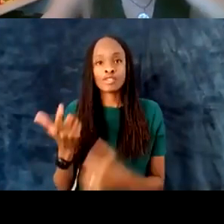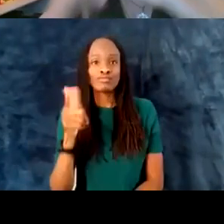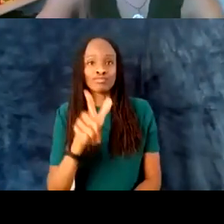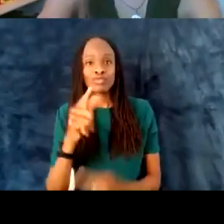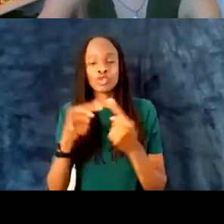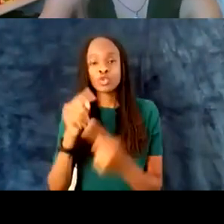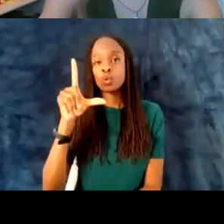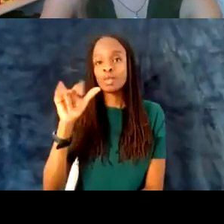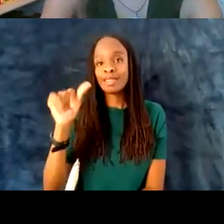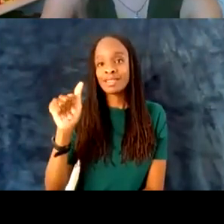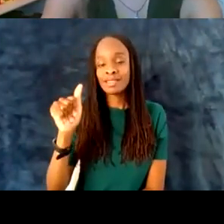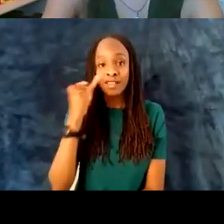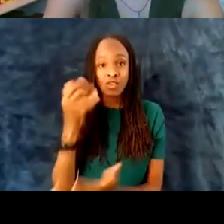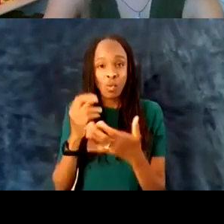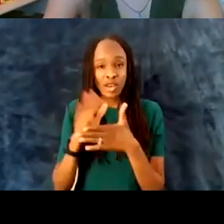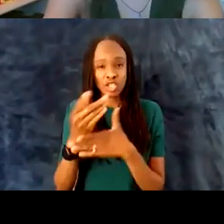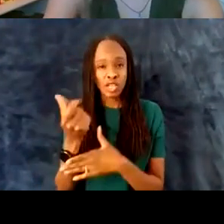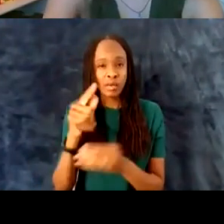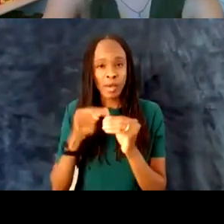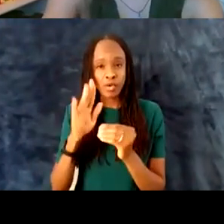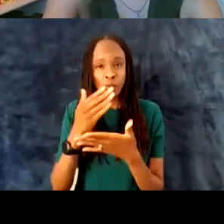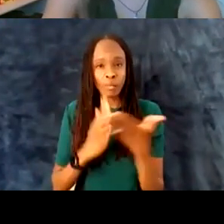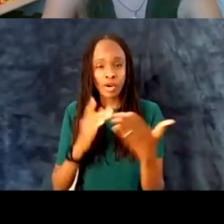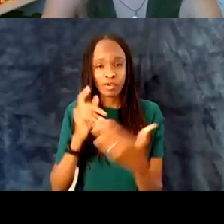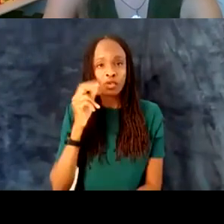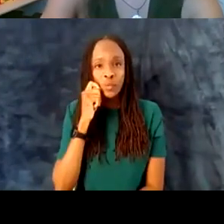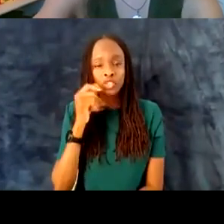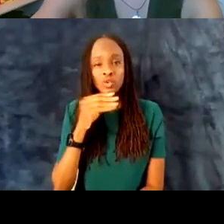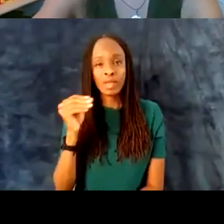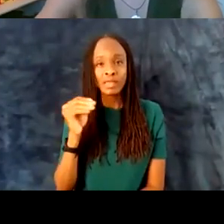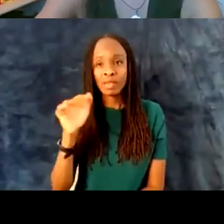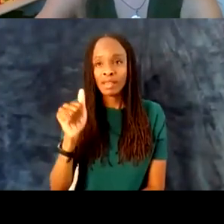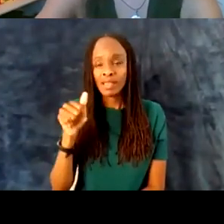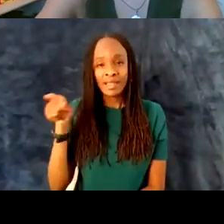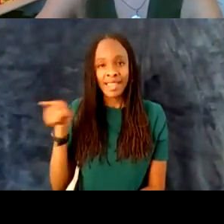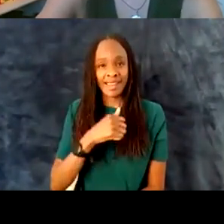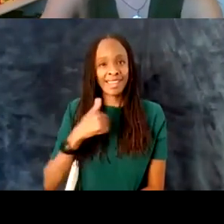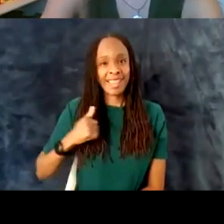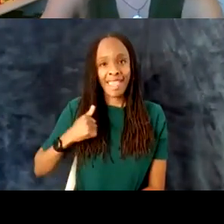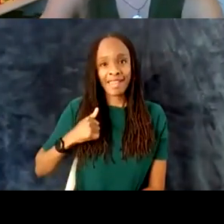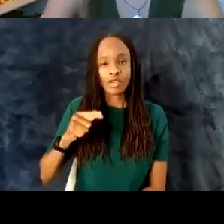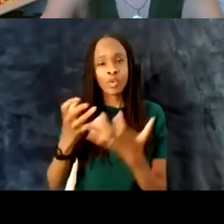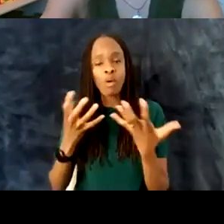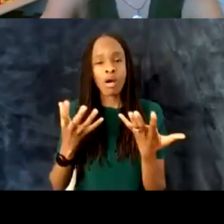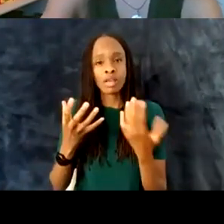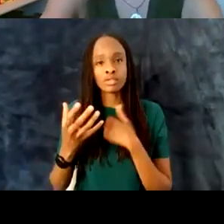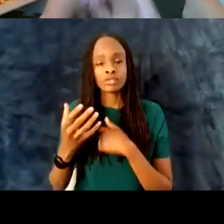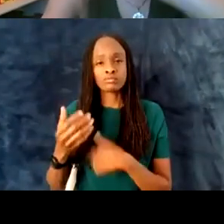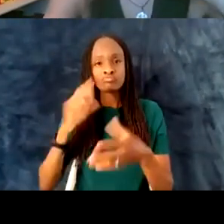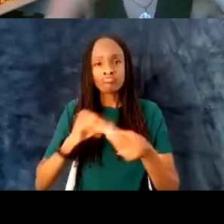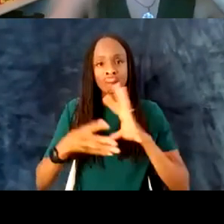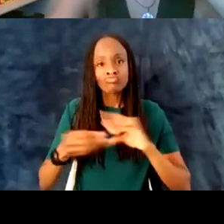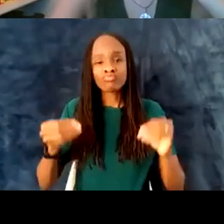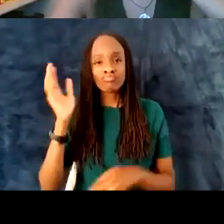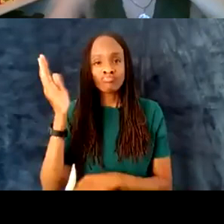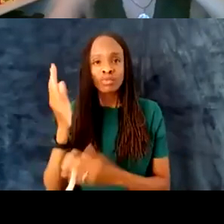to Lisa. And if you wanna share a bit about, you're part of the Racial Equity and Media Collective in Canada, and you want to give us a few details on the kind of thinking